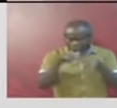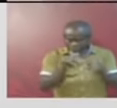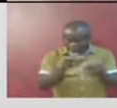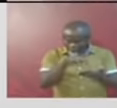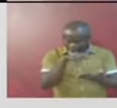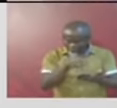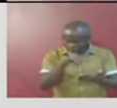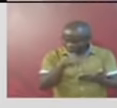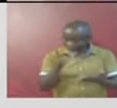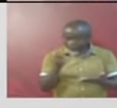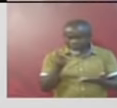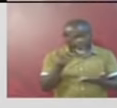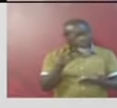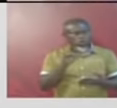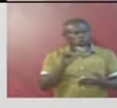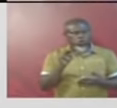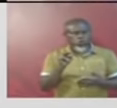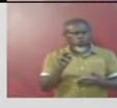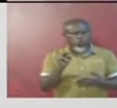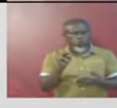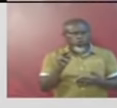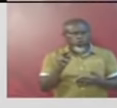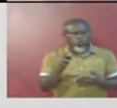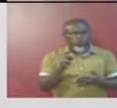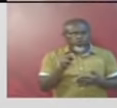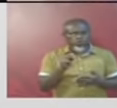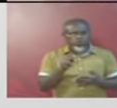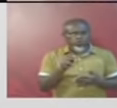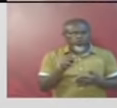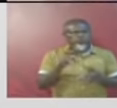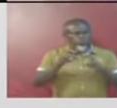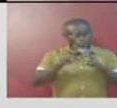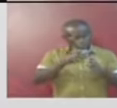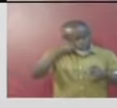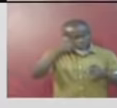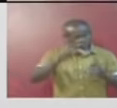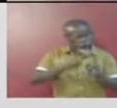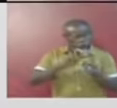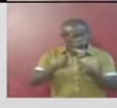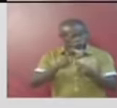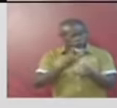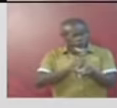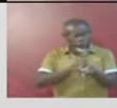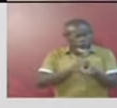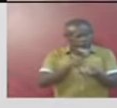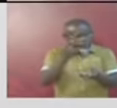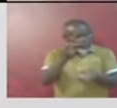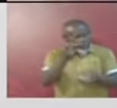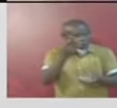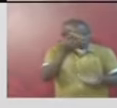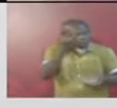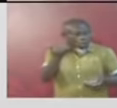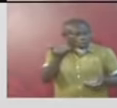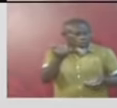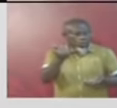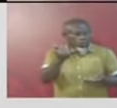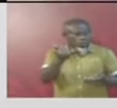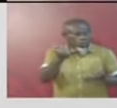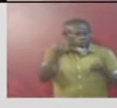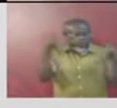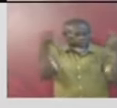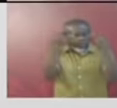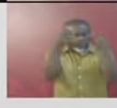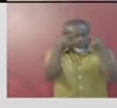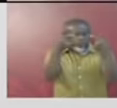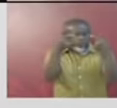medical attention to determine the cause of it, see where the link is. But by general way of e-learning and using any sort of tablet